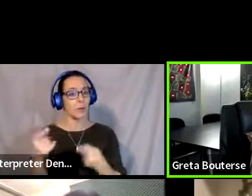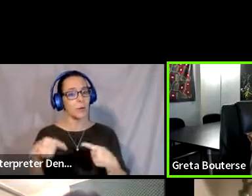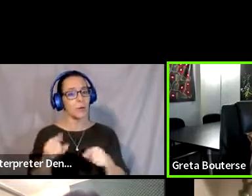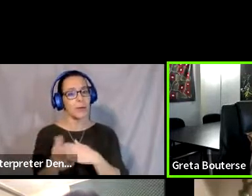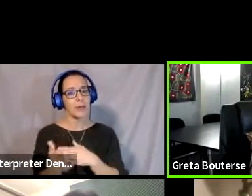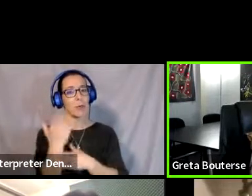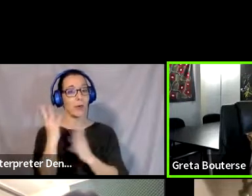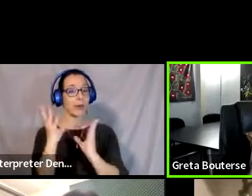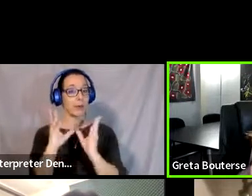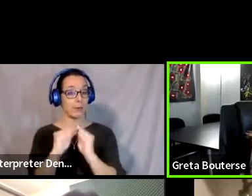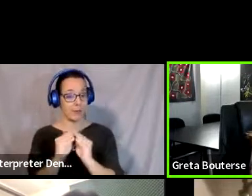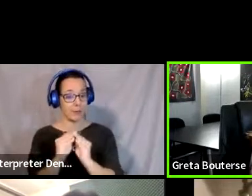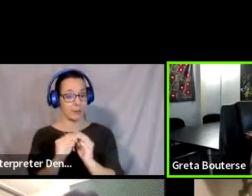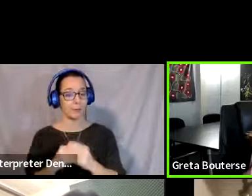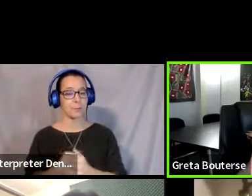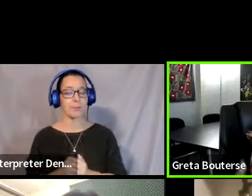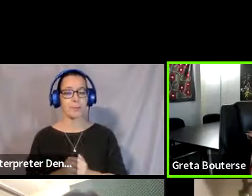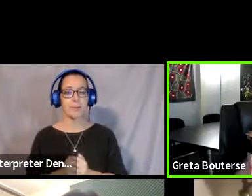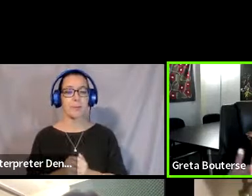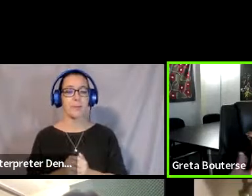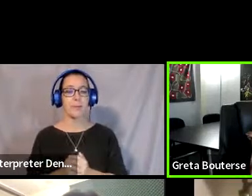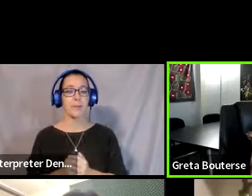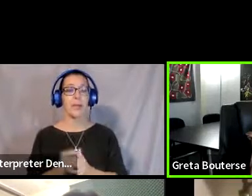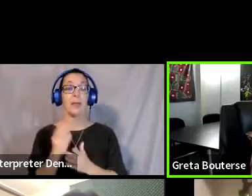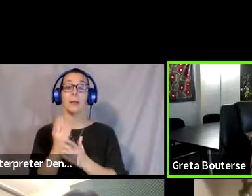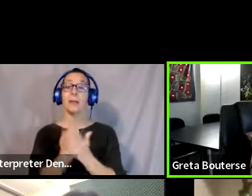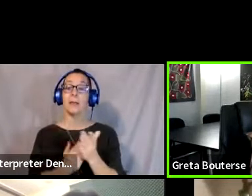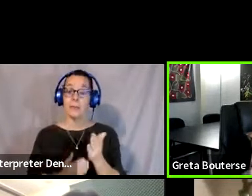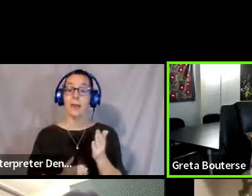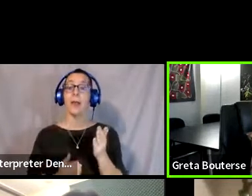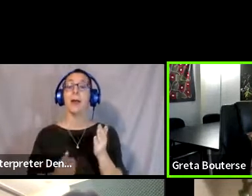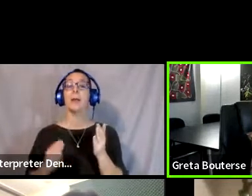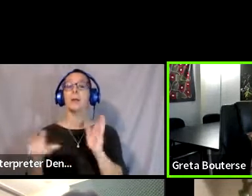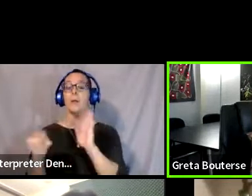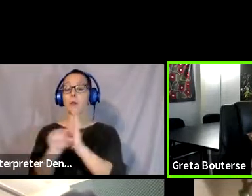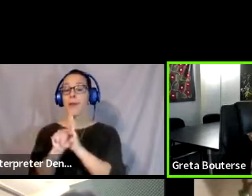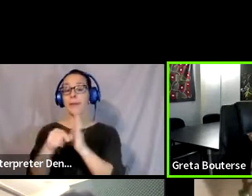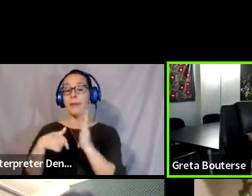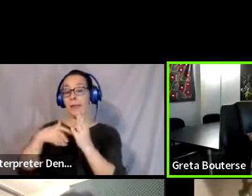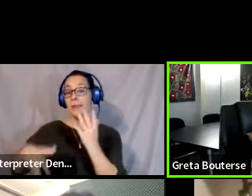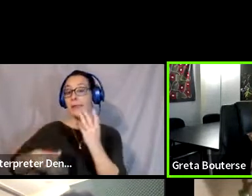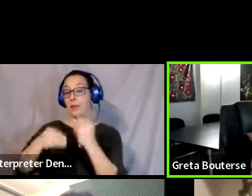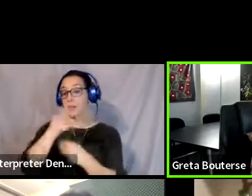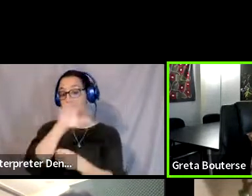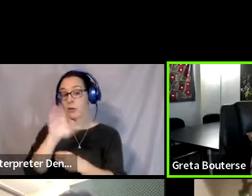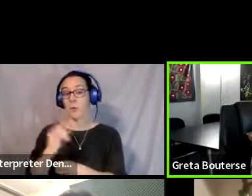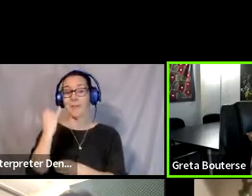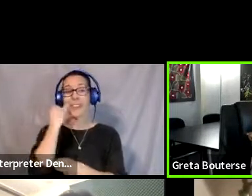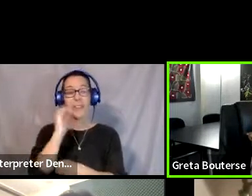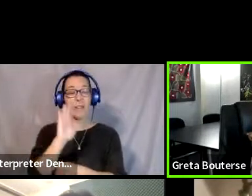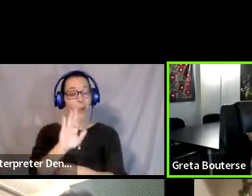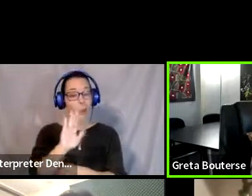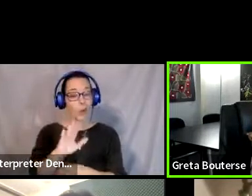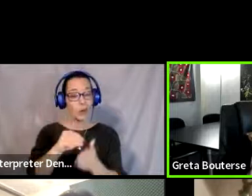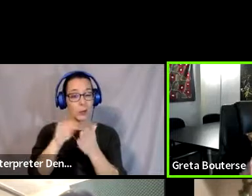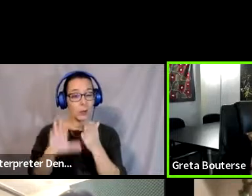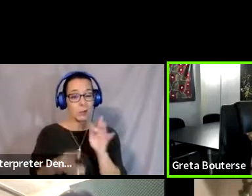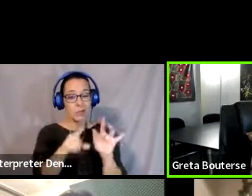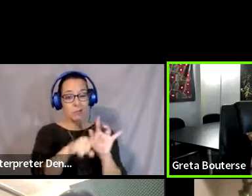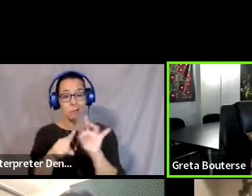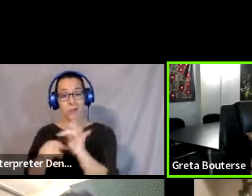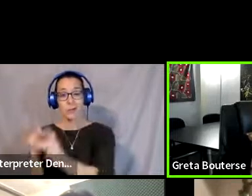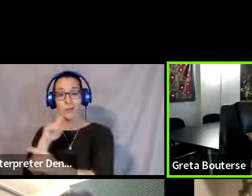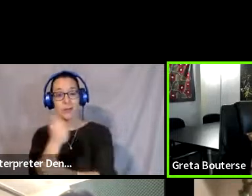meeting. Some grades have some additional Zooms should your student be out for a few days. And then there's